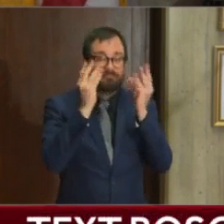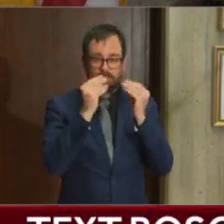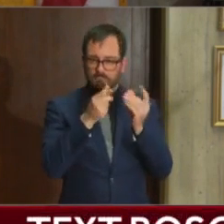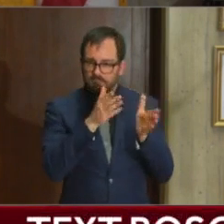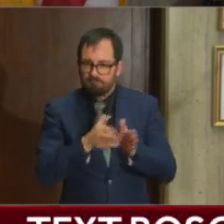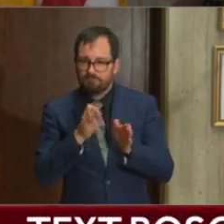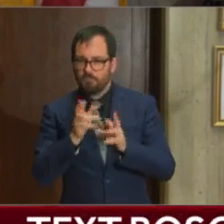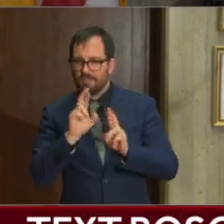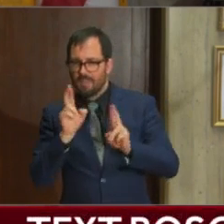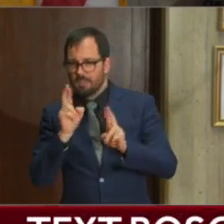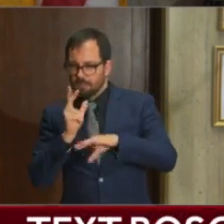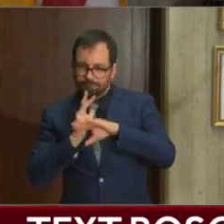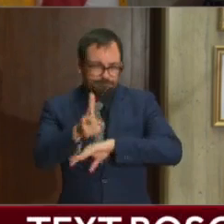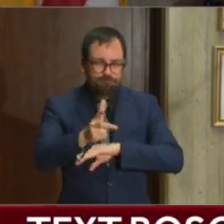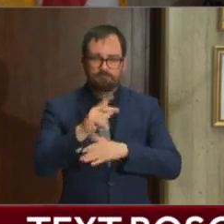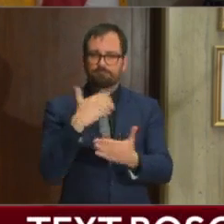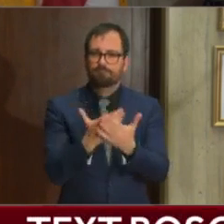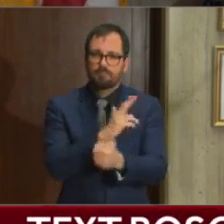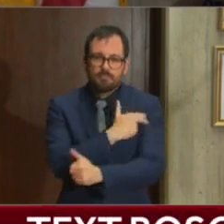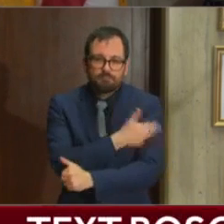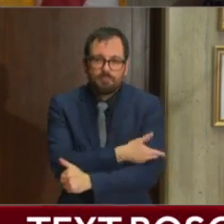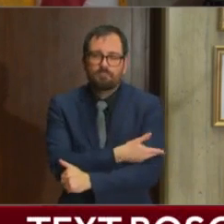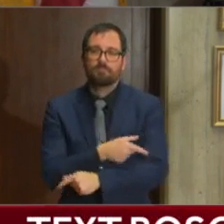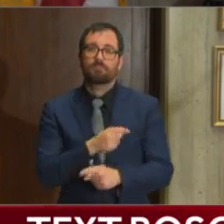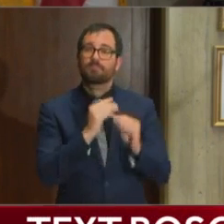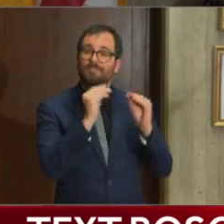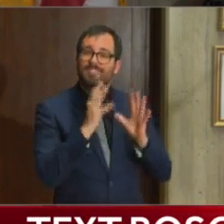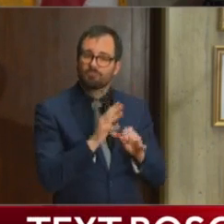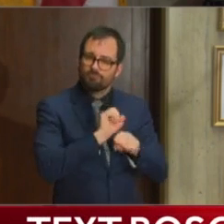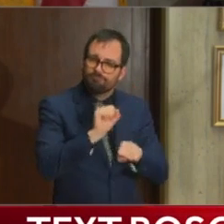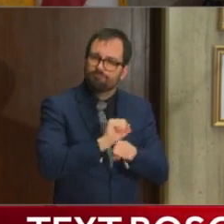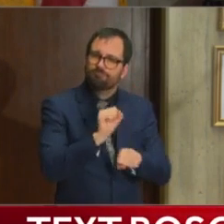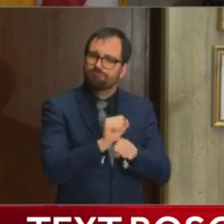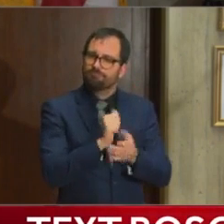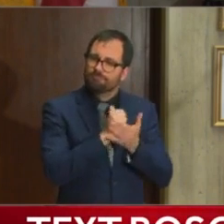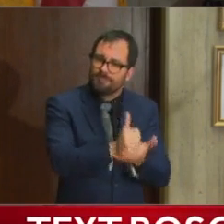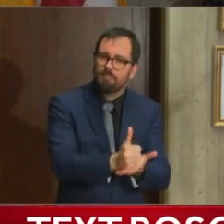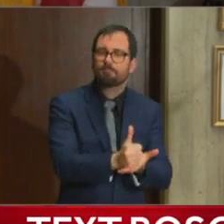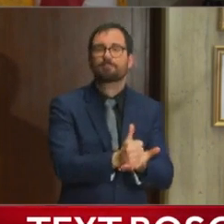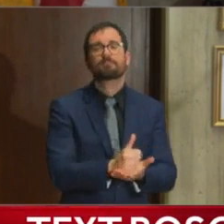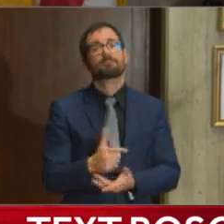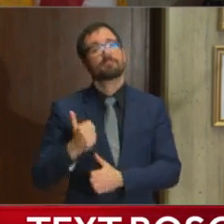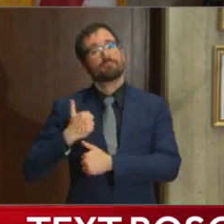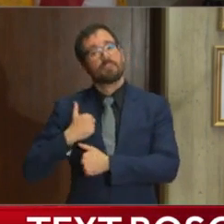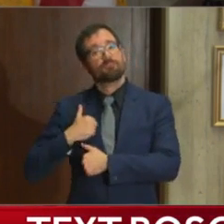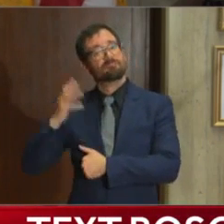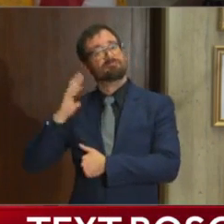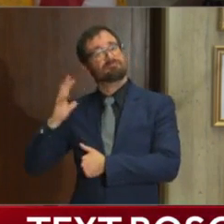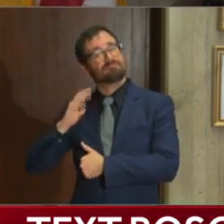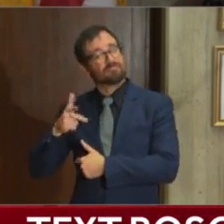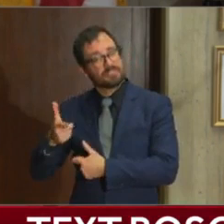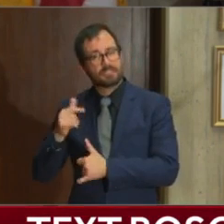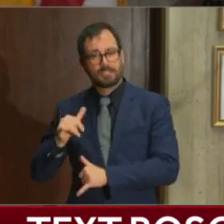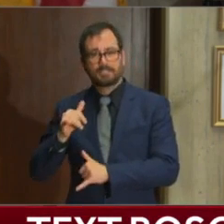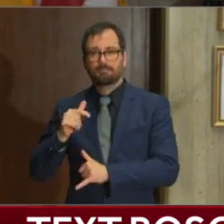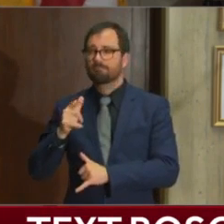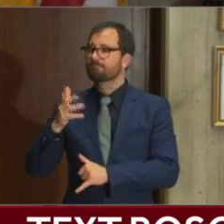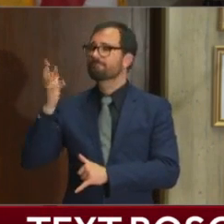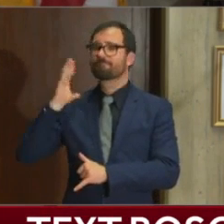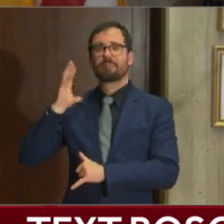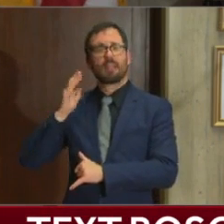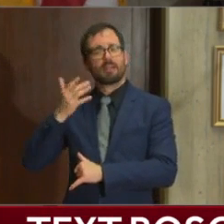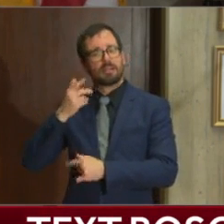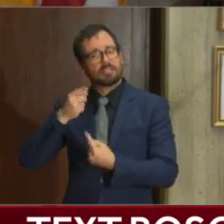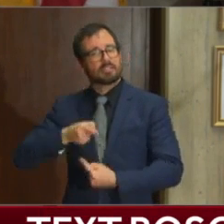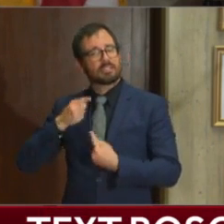for the greater good. We are construction workers who build our hospitals, our schools, our firehouses, our homes, our workplaces.